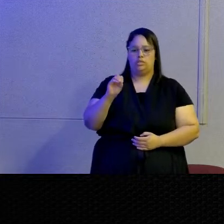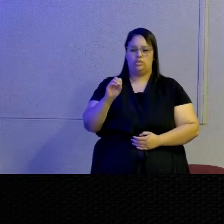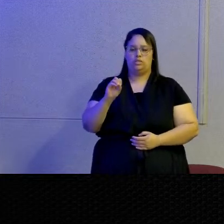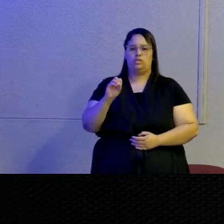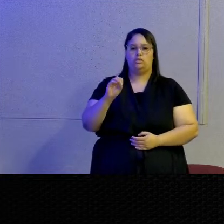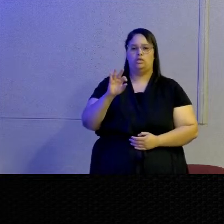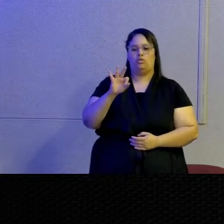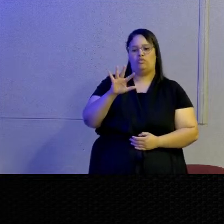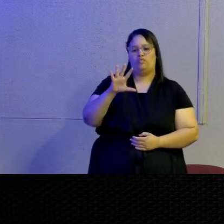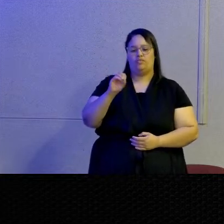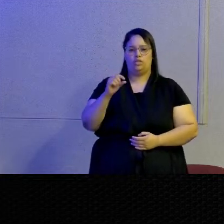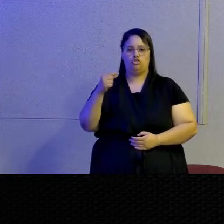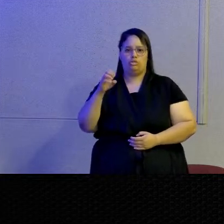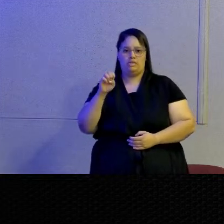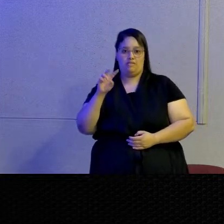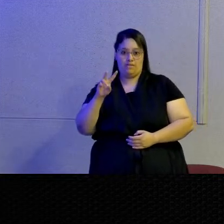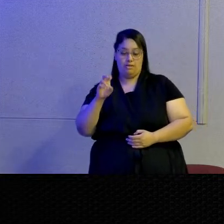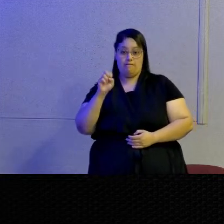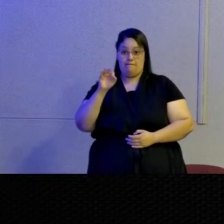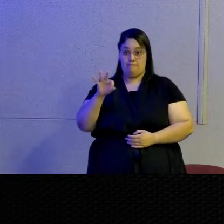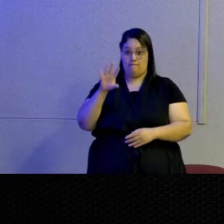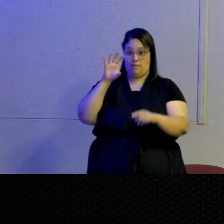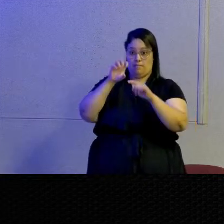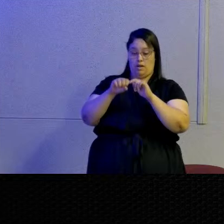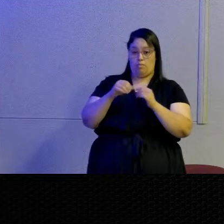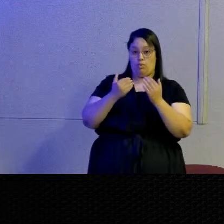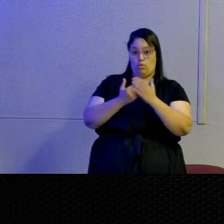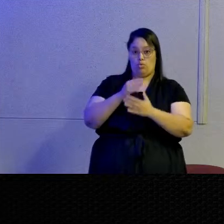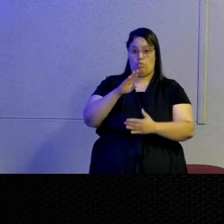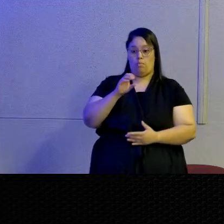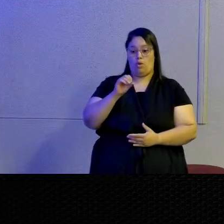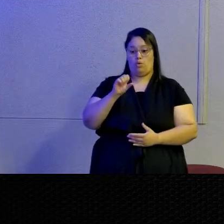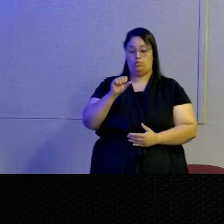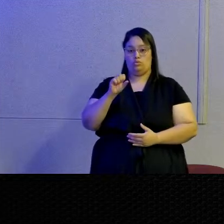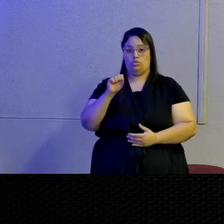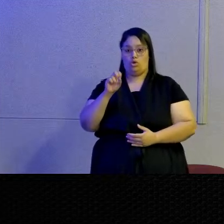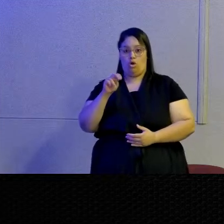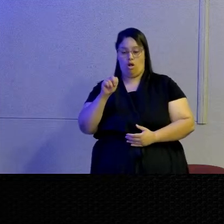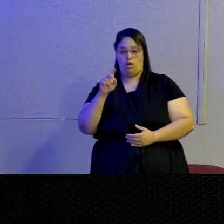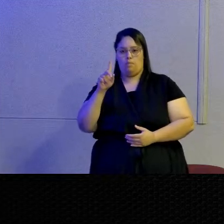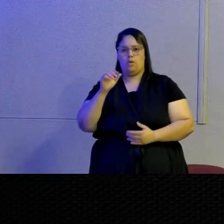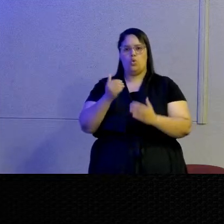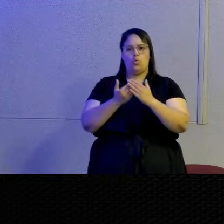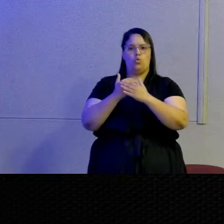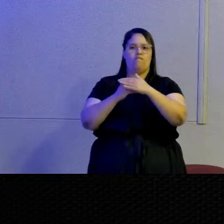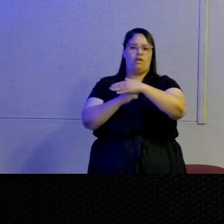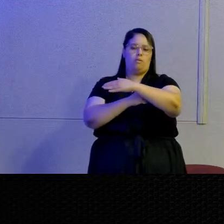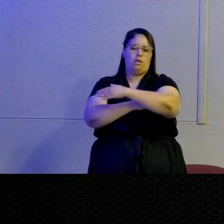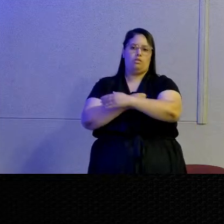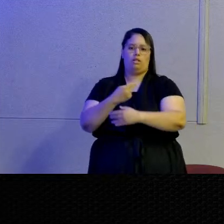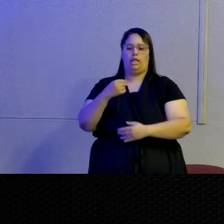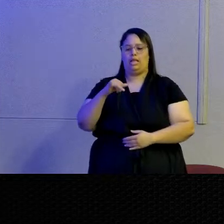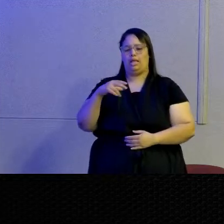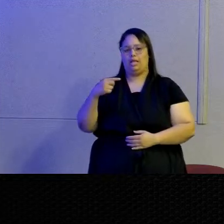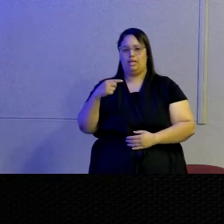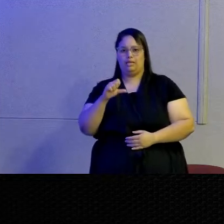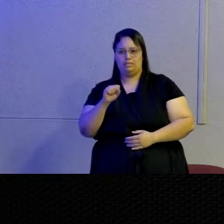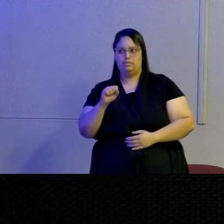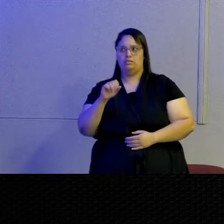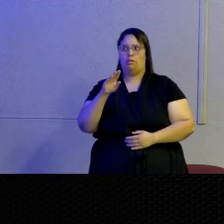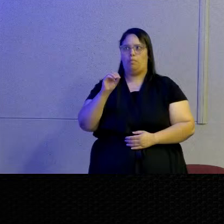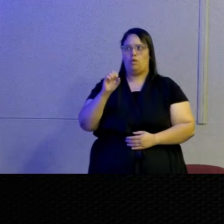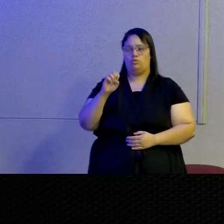GeV. And if it is discovering a new boson, is that a new fundamental boson, a new Higgs boson, which would be